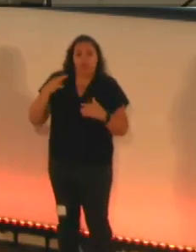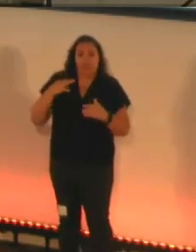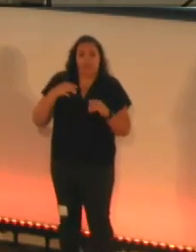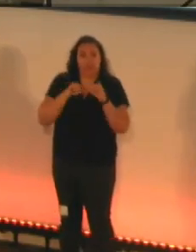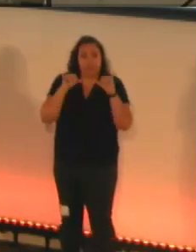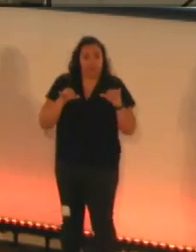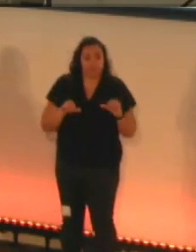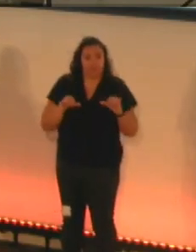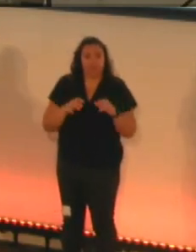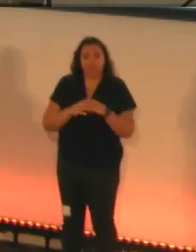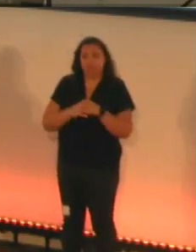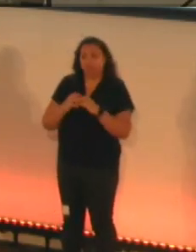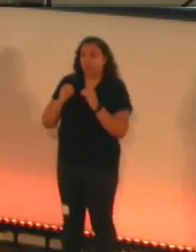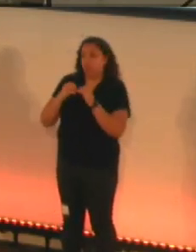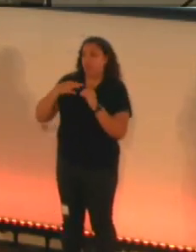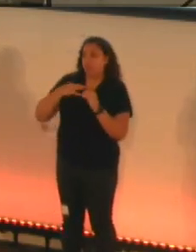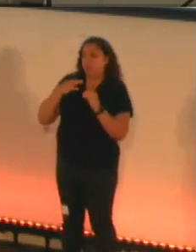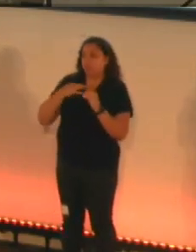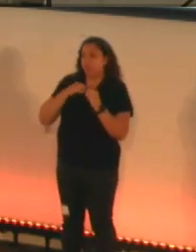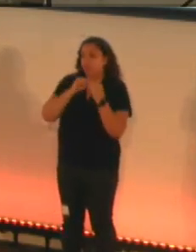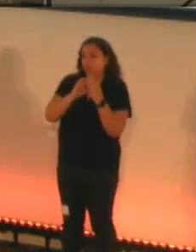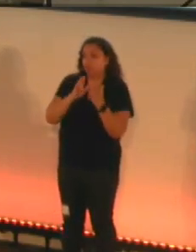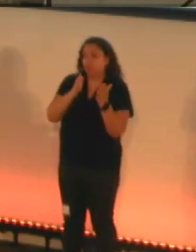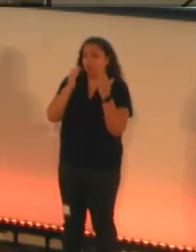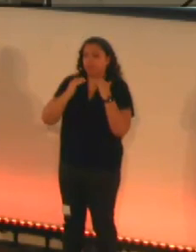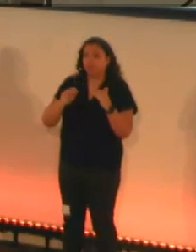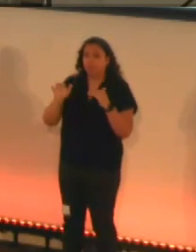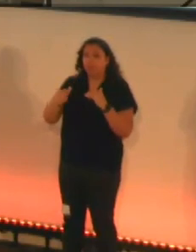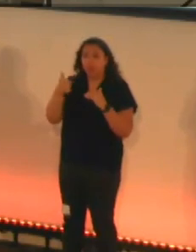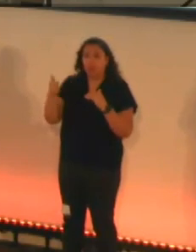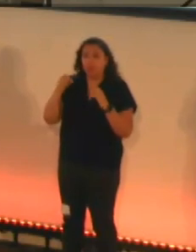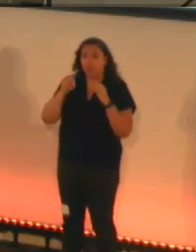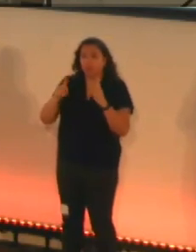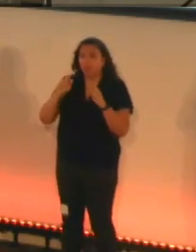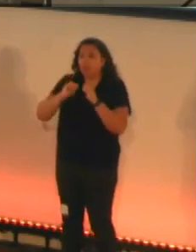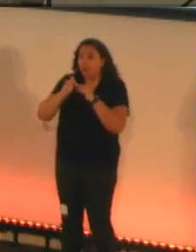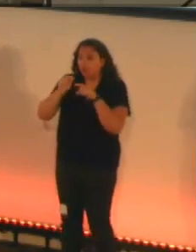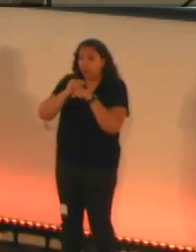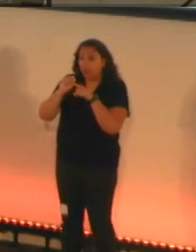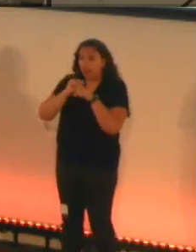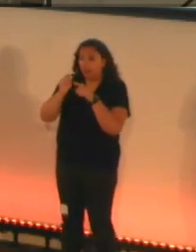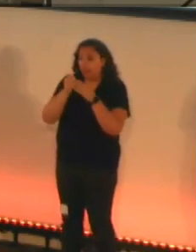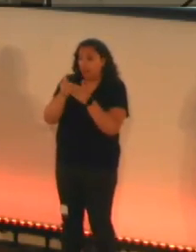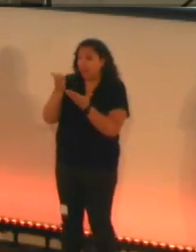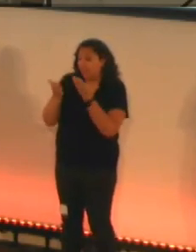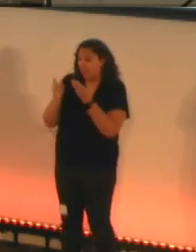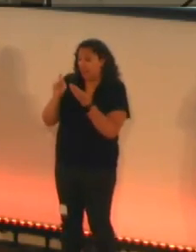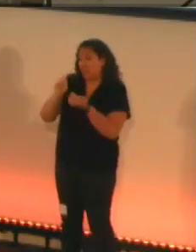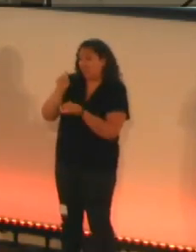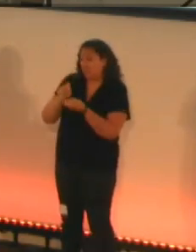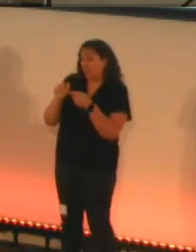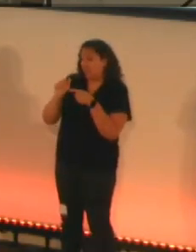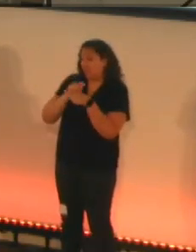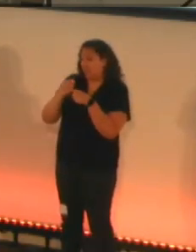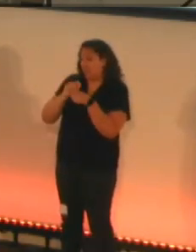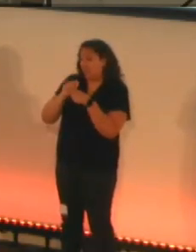a crowdsourcing approach. We also found an opportunity for different methods for training guides, and guides might need specific training due to these